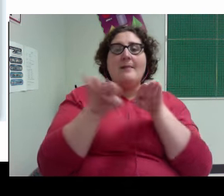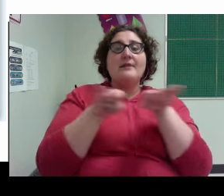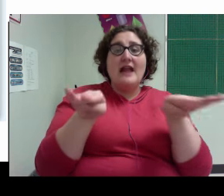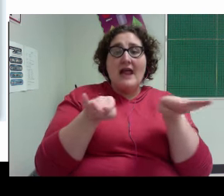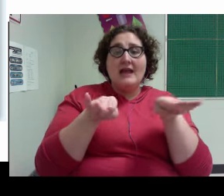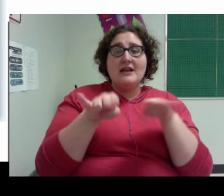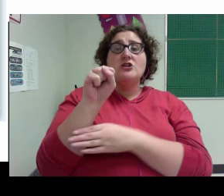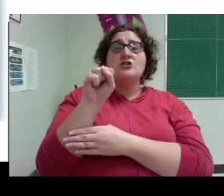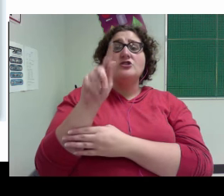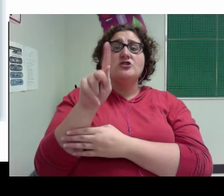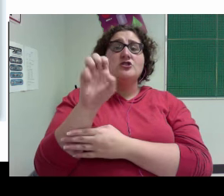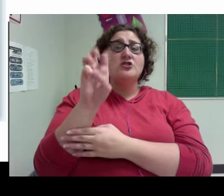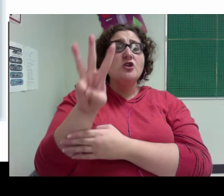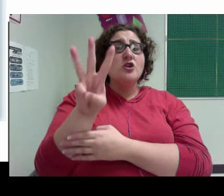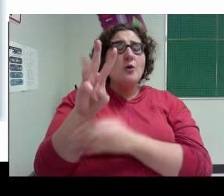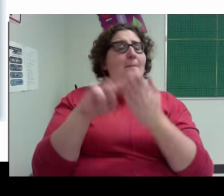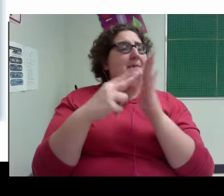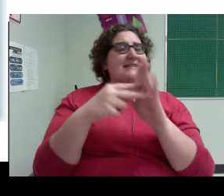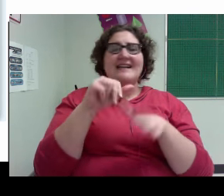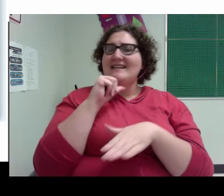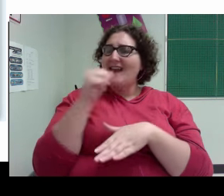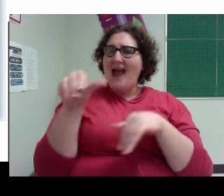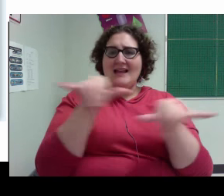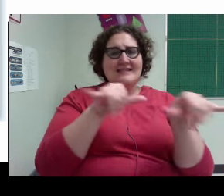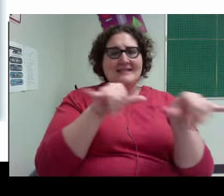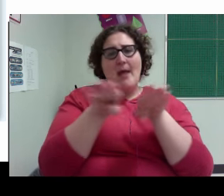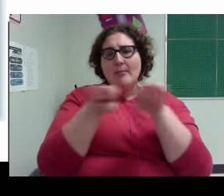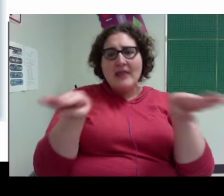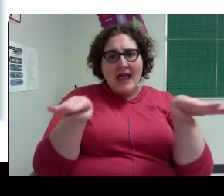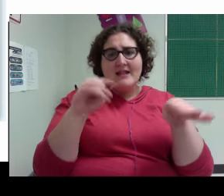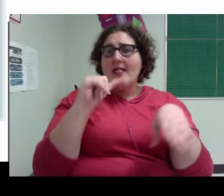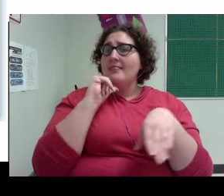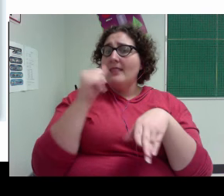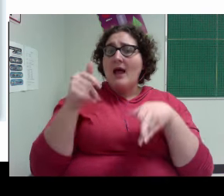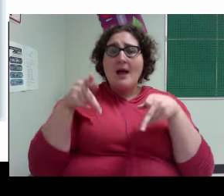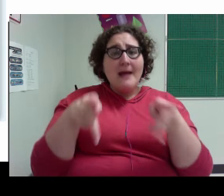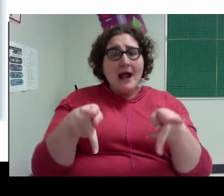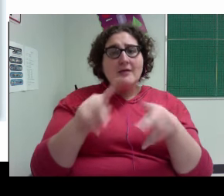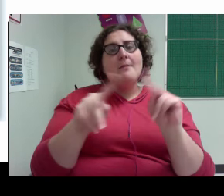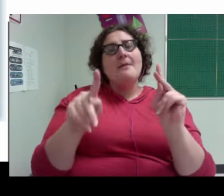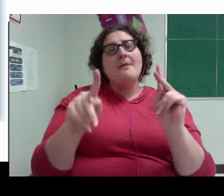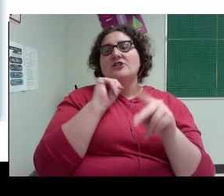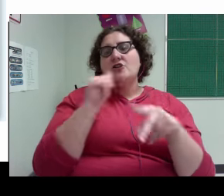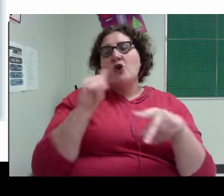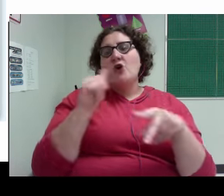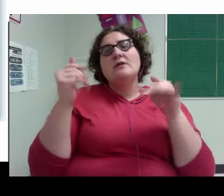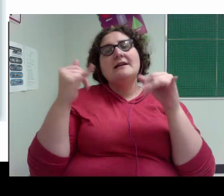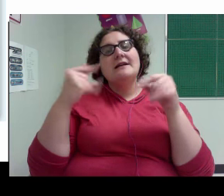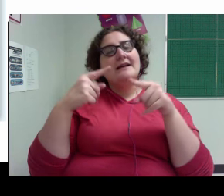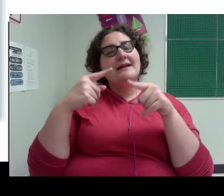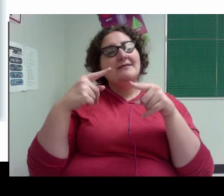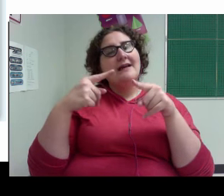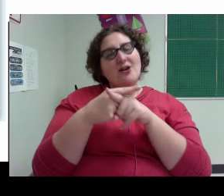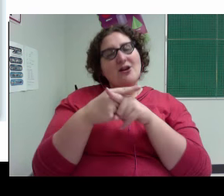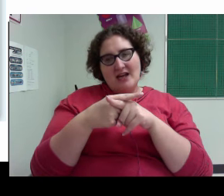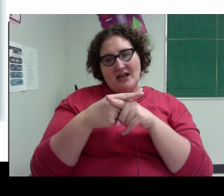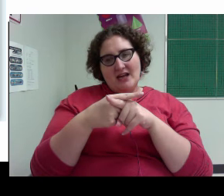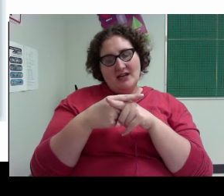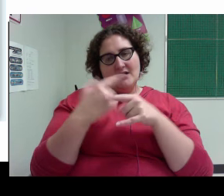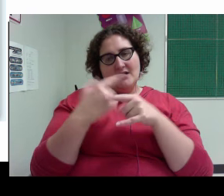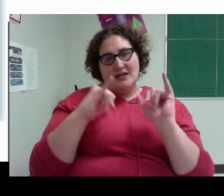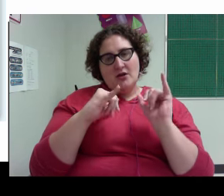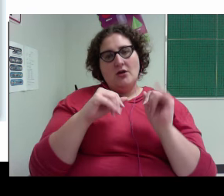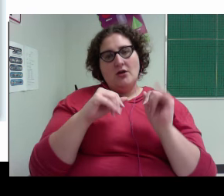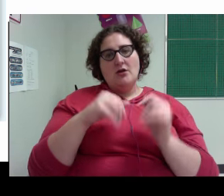are non-coplanar. They are not parallel, but they do not intersect each other. So we'll notice that they give an example